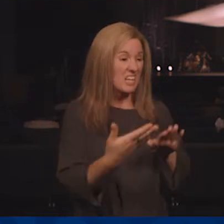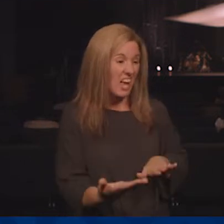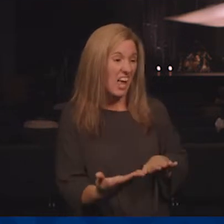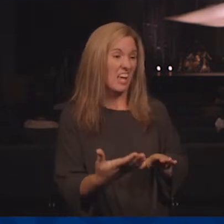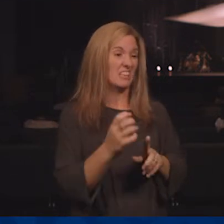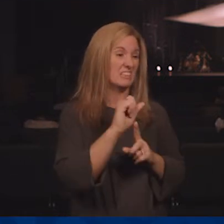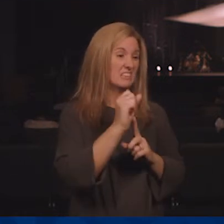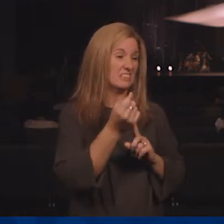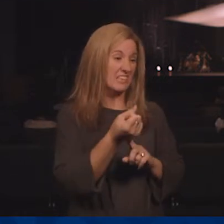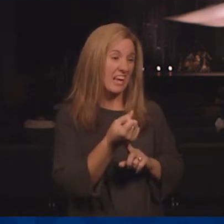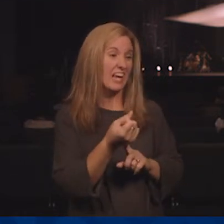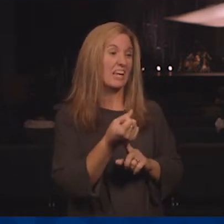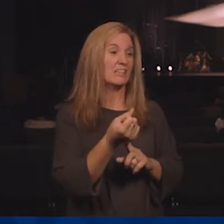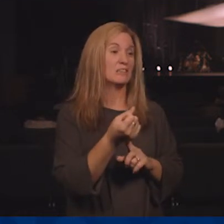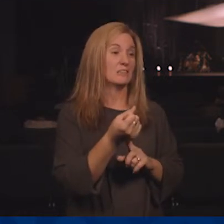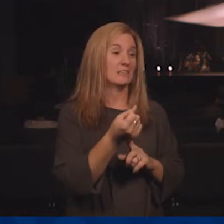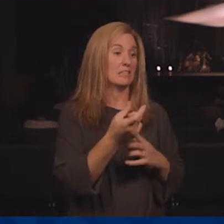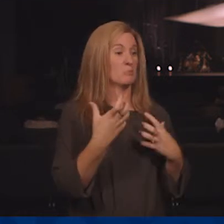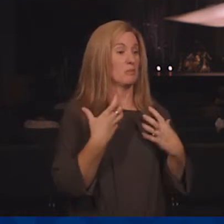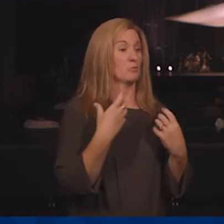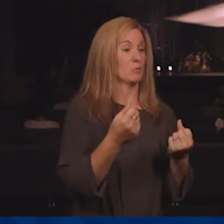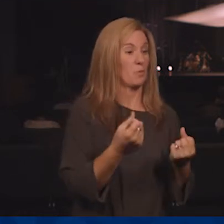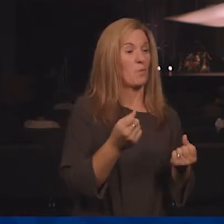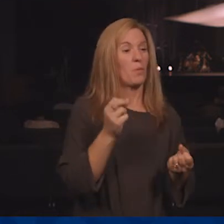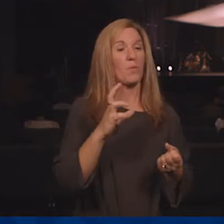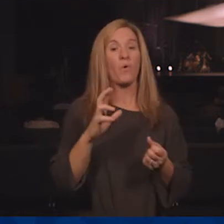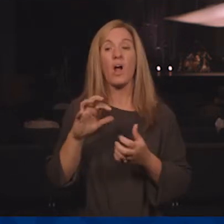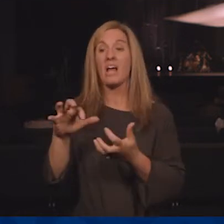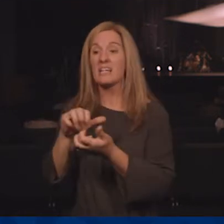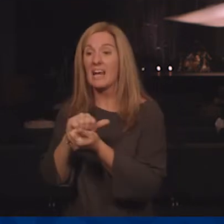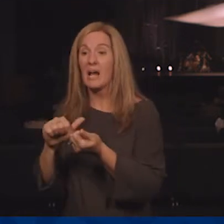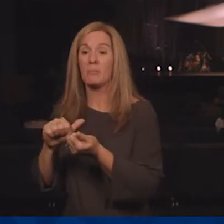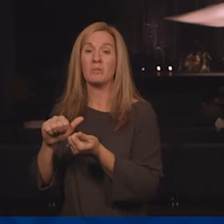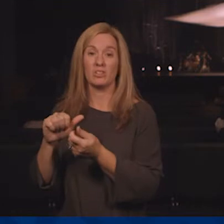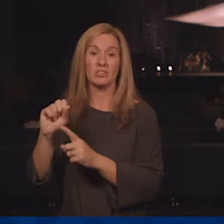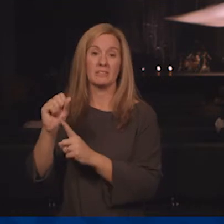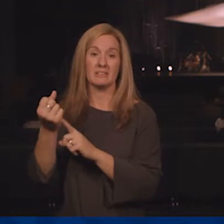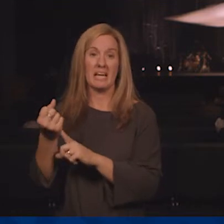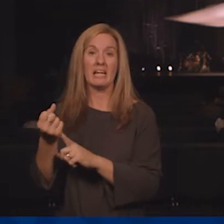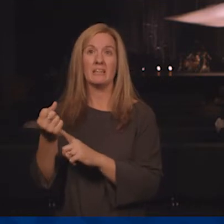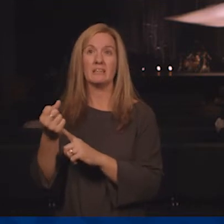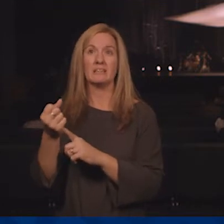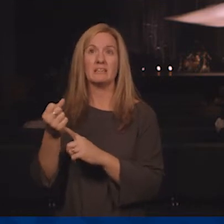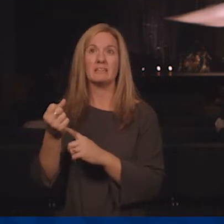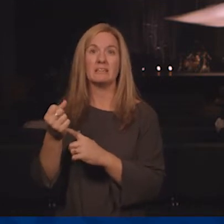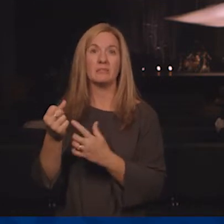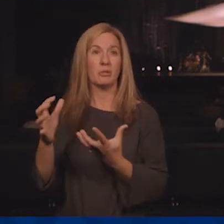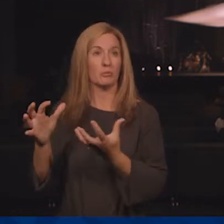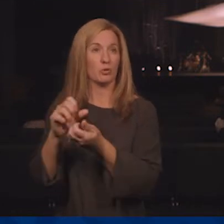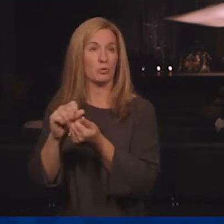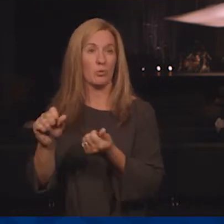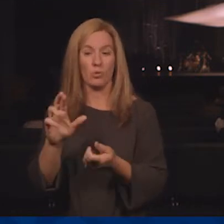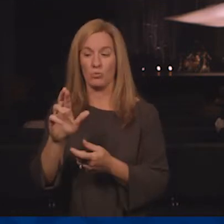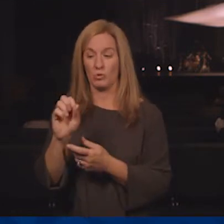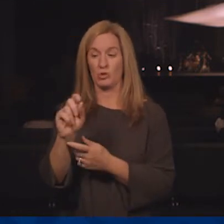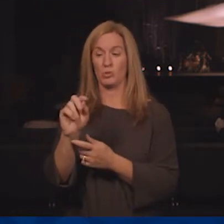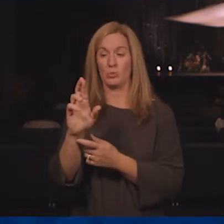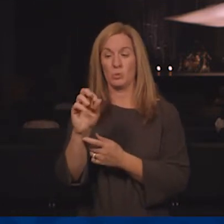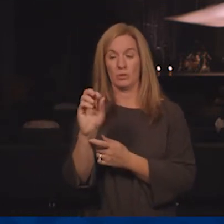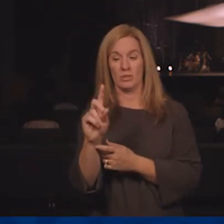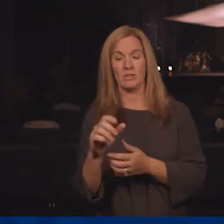state, someone who is being restored. So let's think about the text through this lens together.